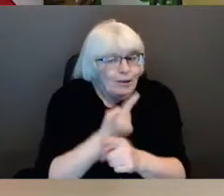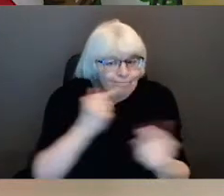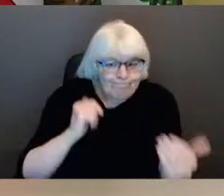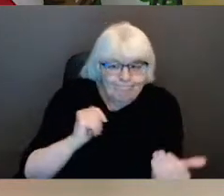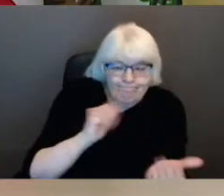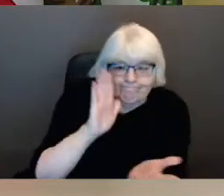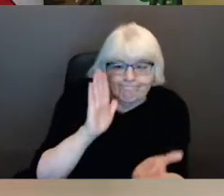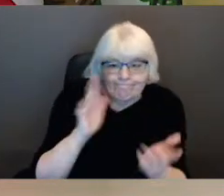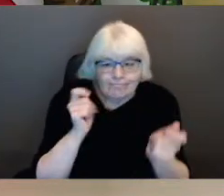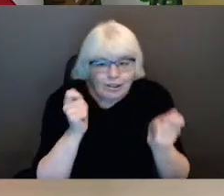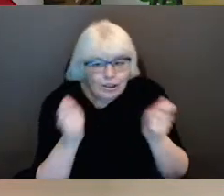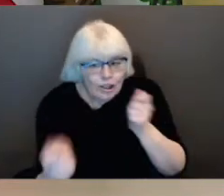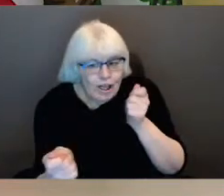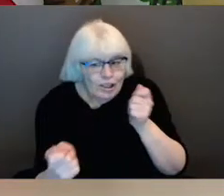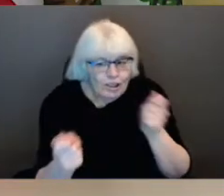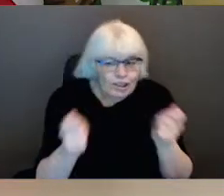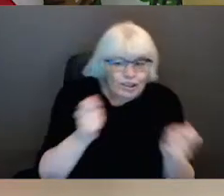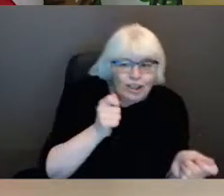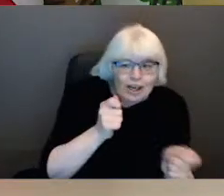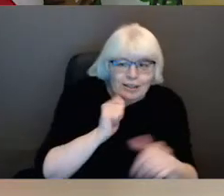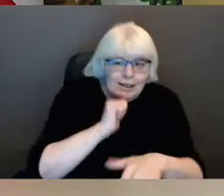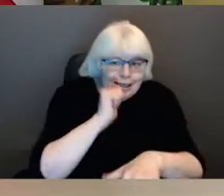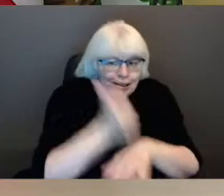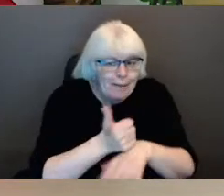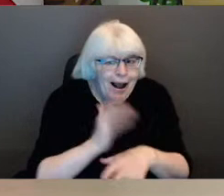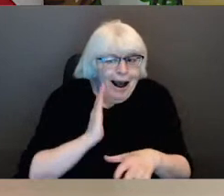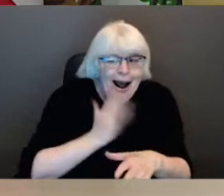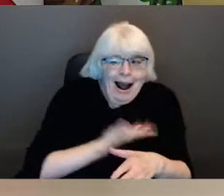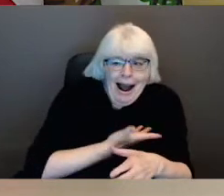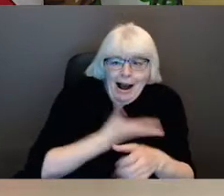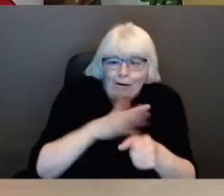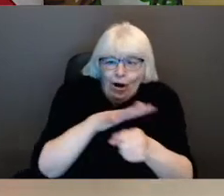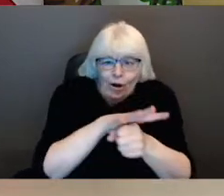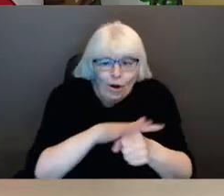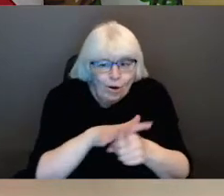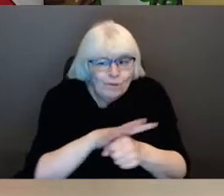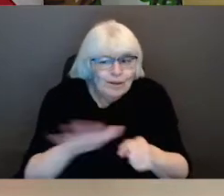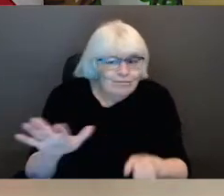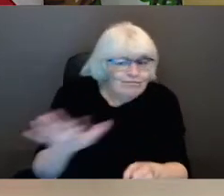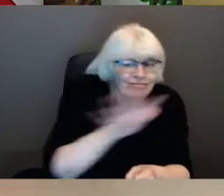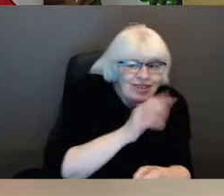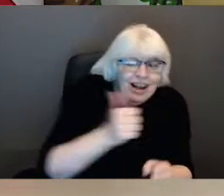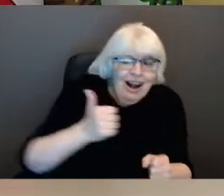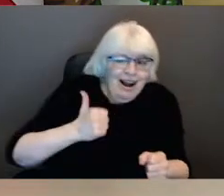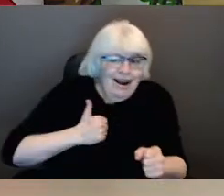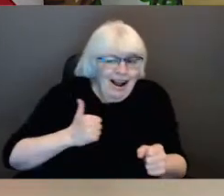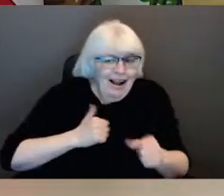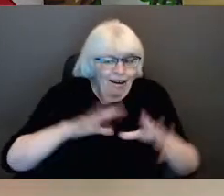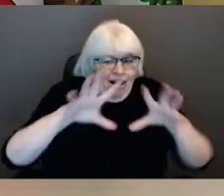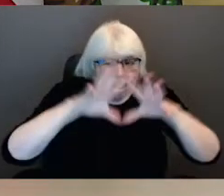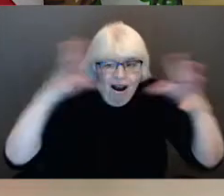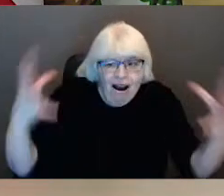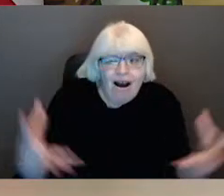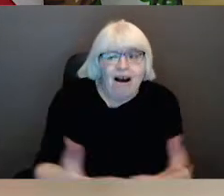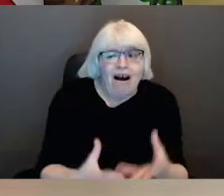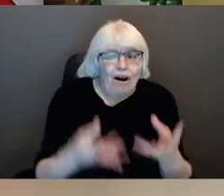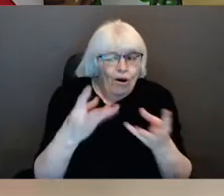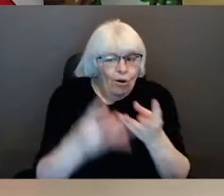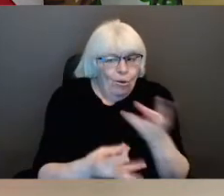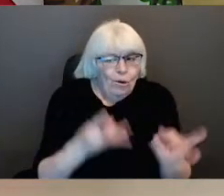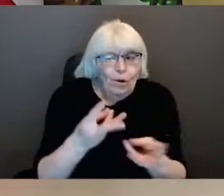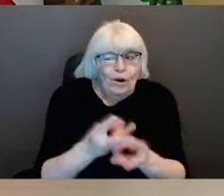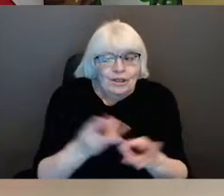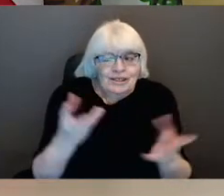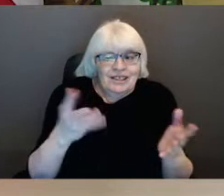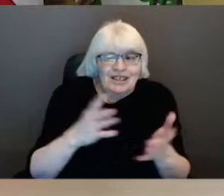local, national, and international data and our evidence as we do come out of this pandemic. So as we navigate